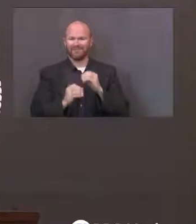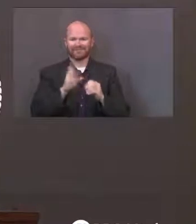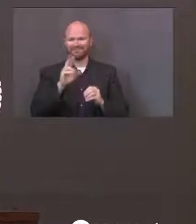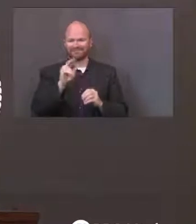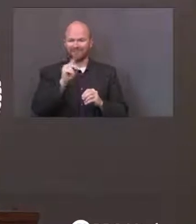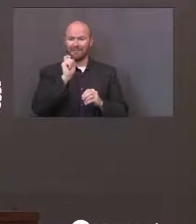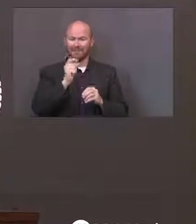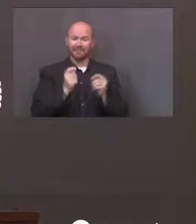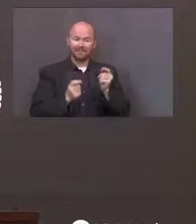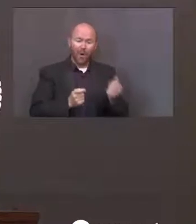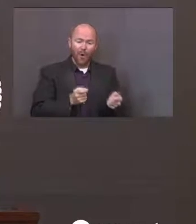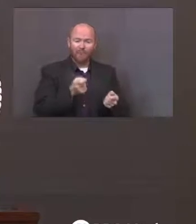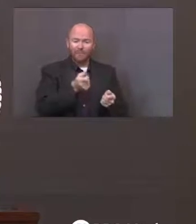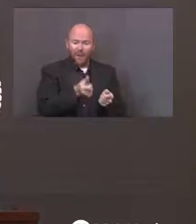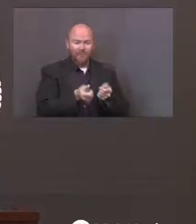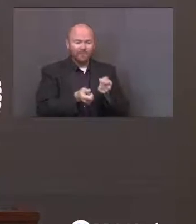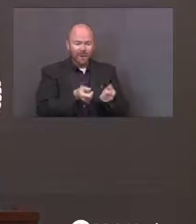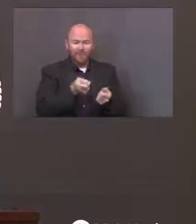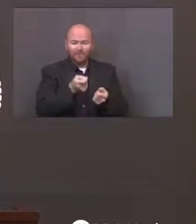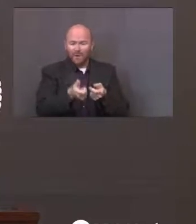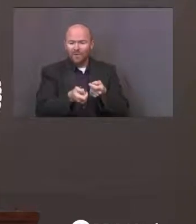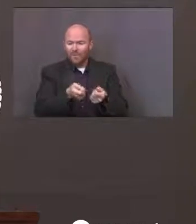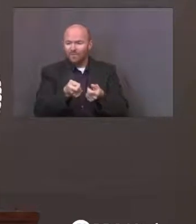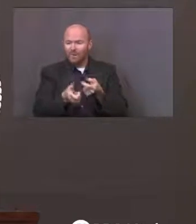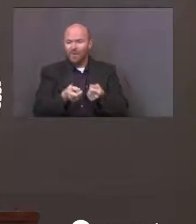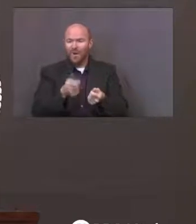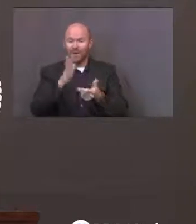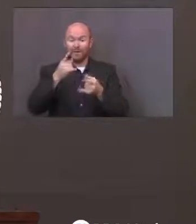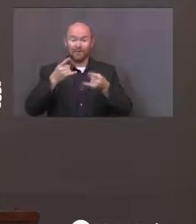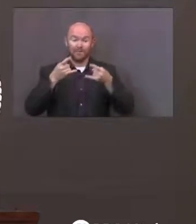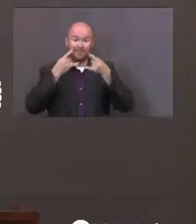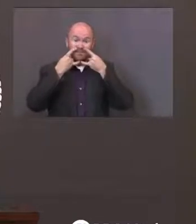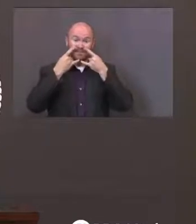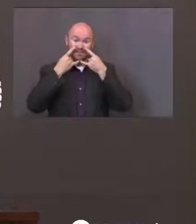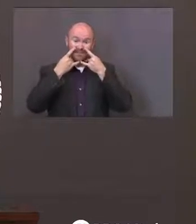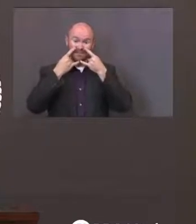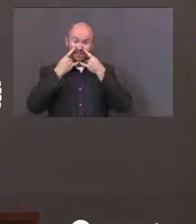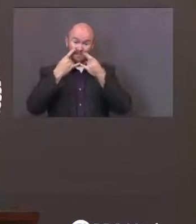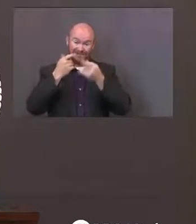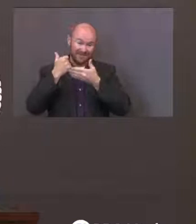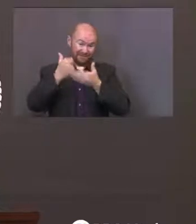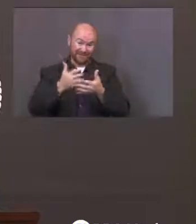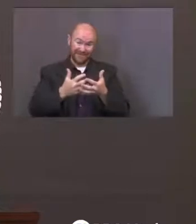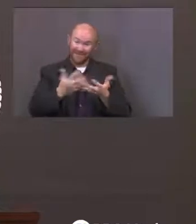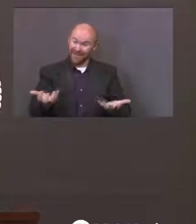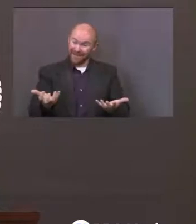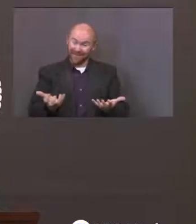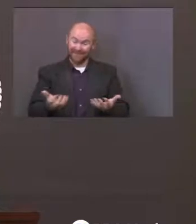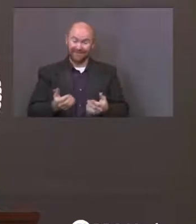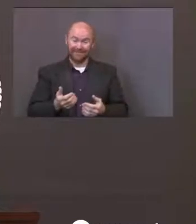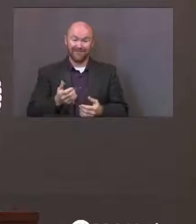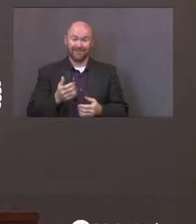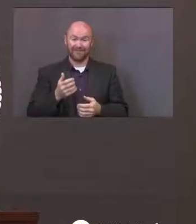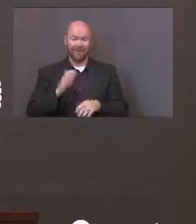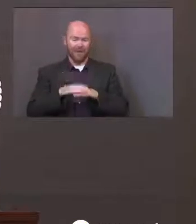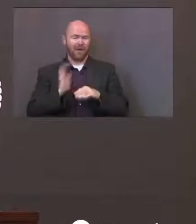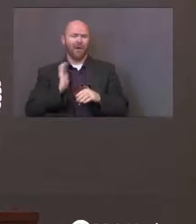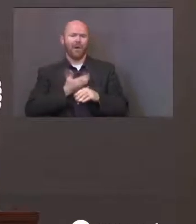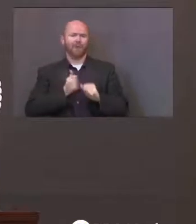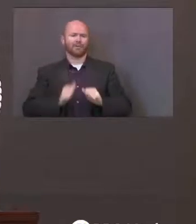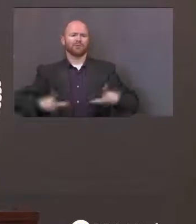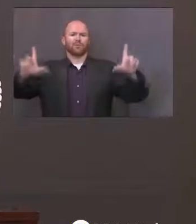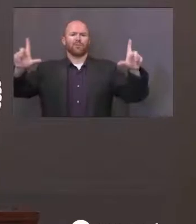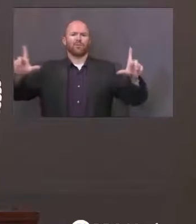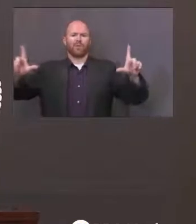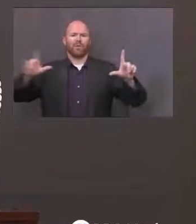things together. Mask wearing is so important. That's one of the metrics that we have on the scoreboard as